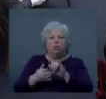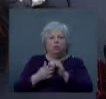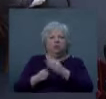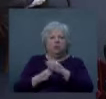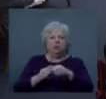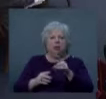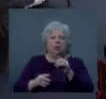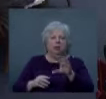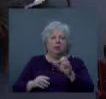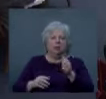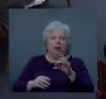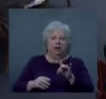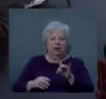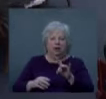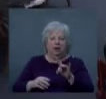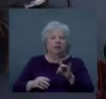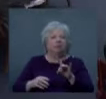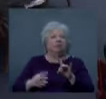2018. Motion to adjourn.